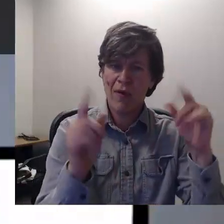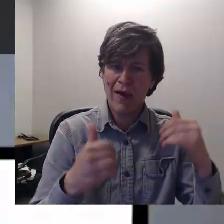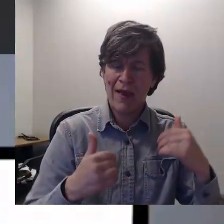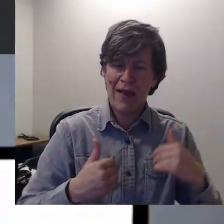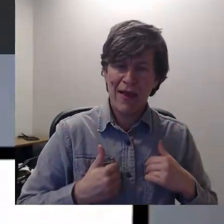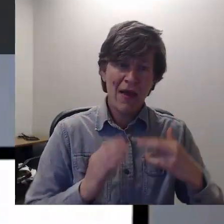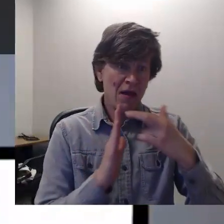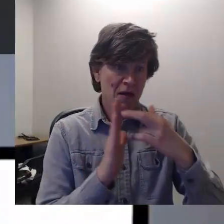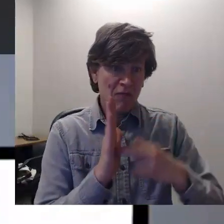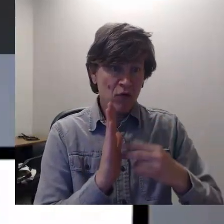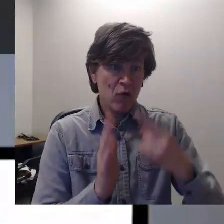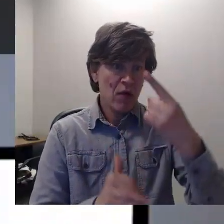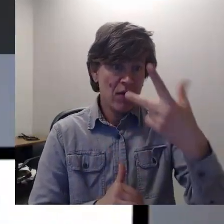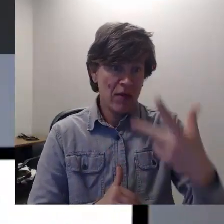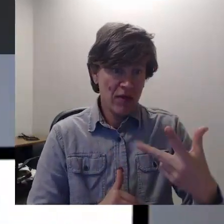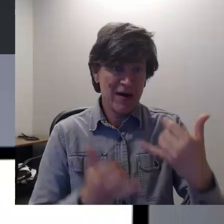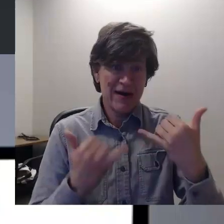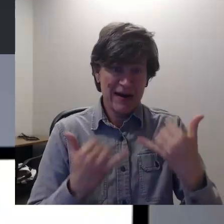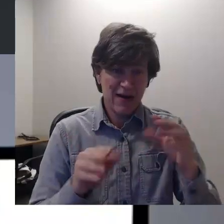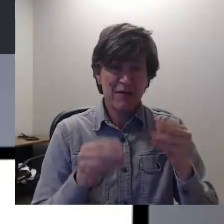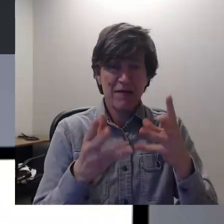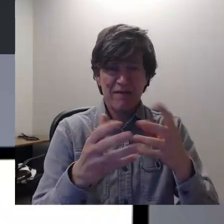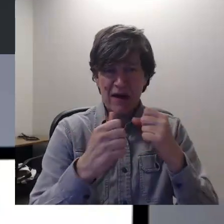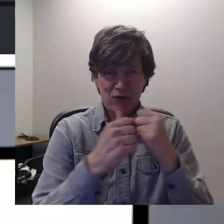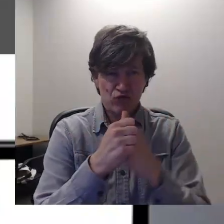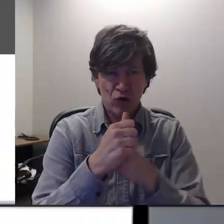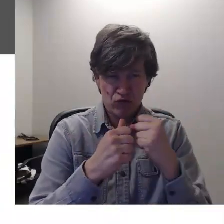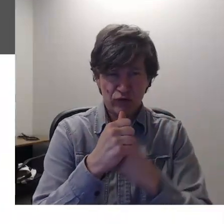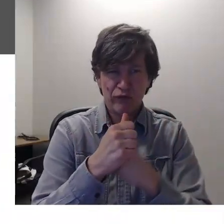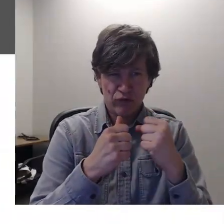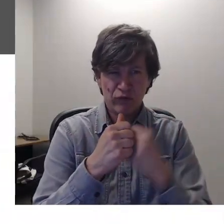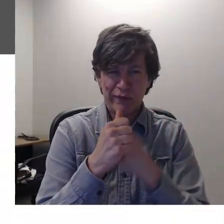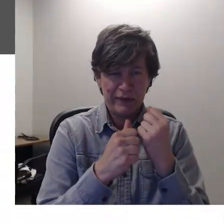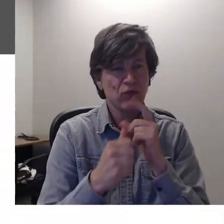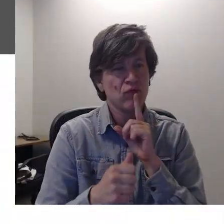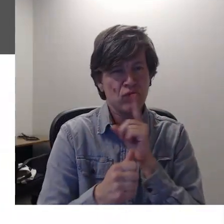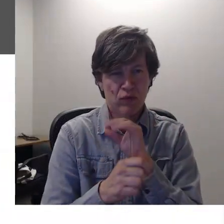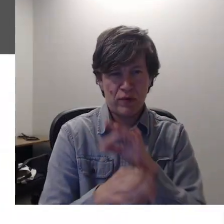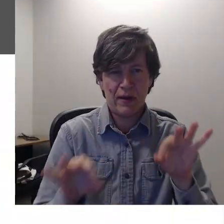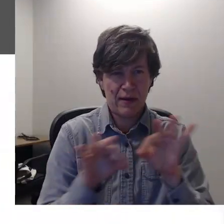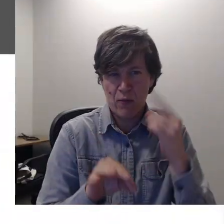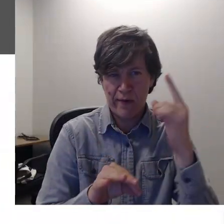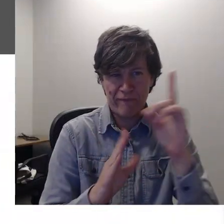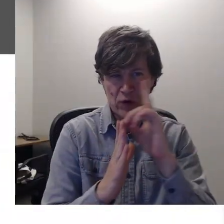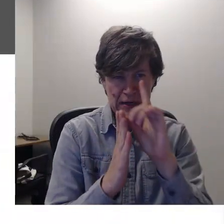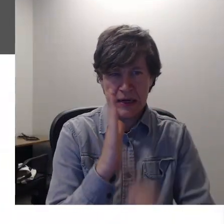discipline and structure, and that's really important in design.